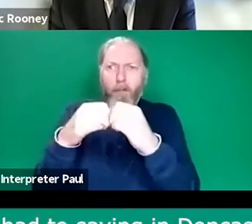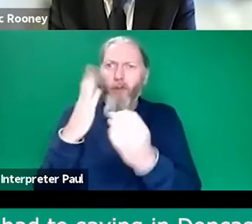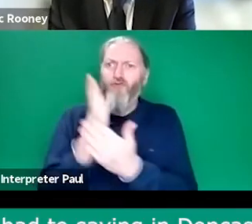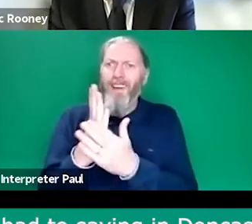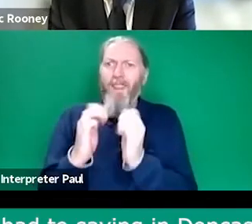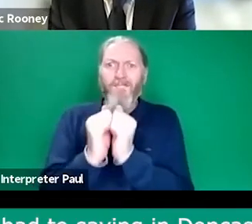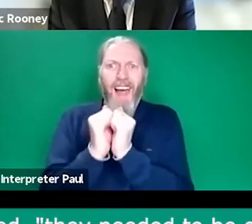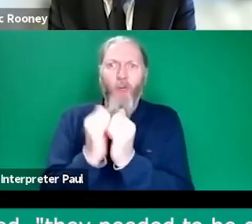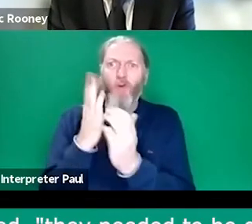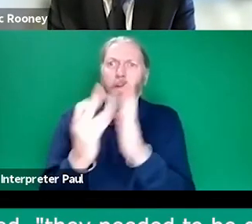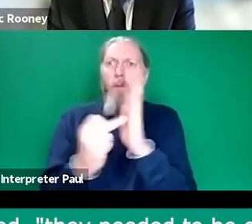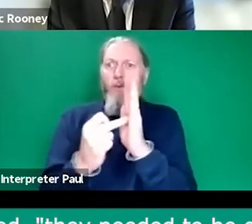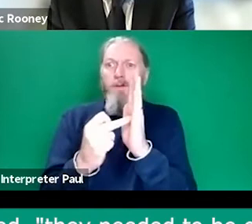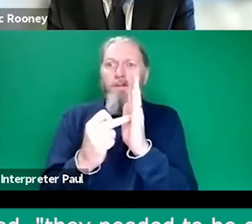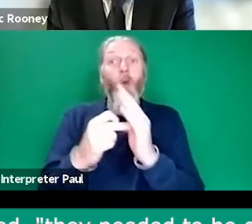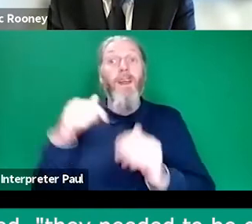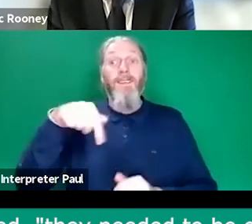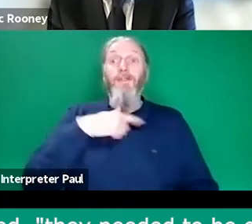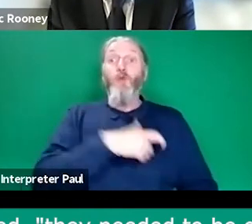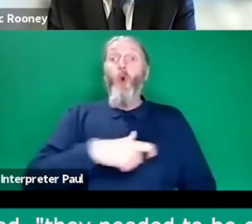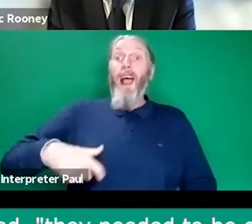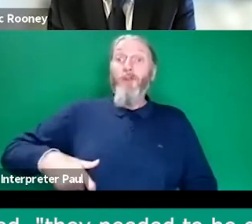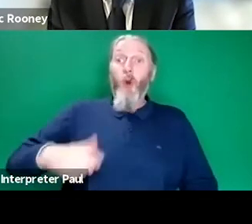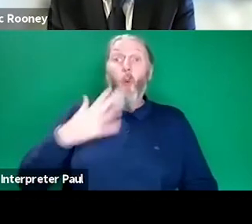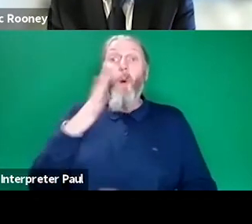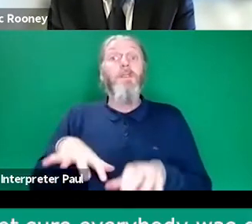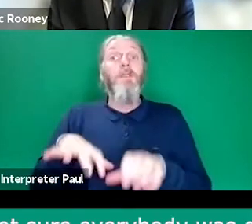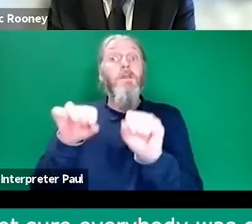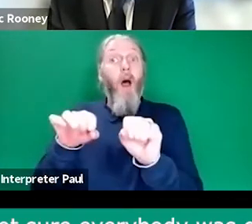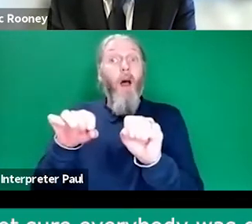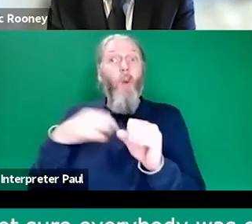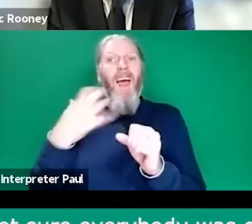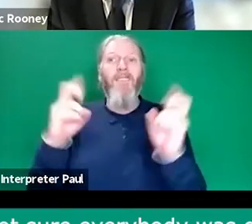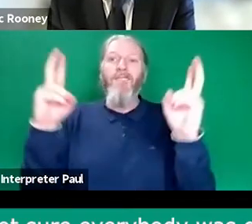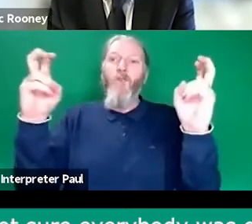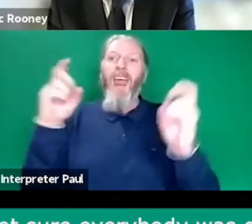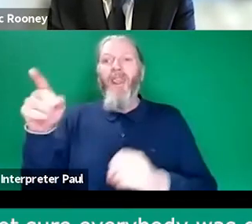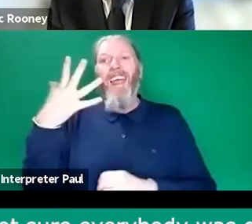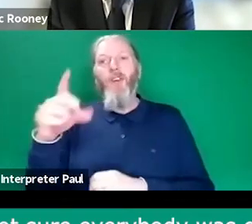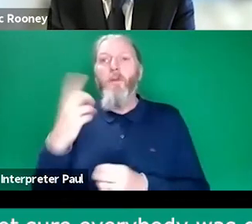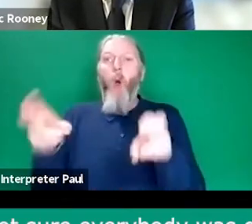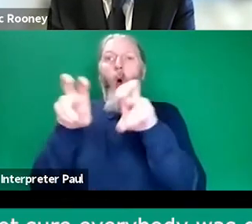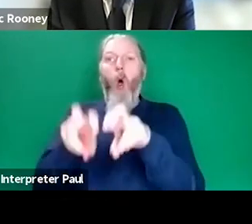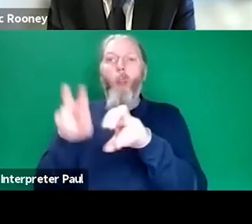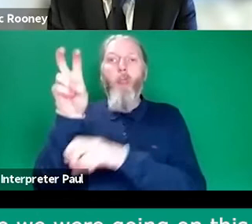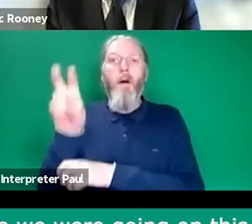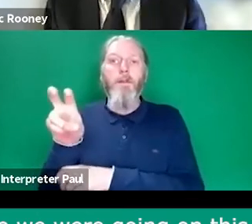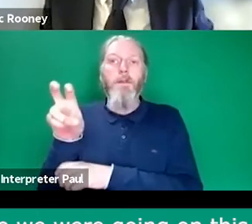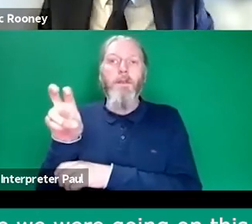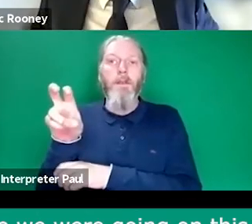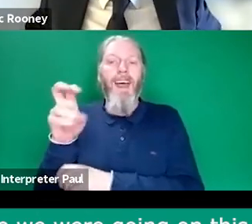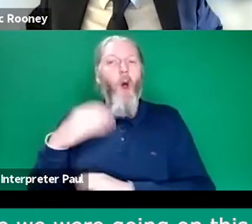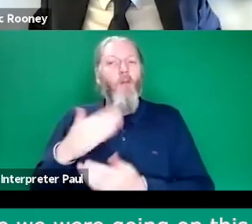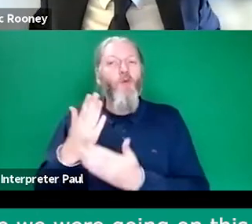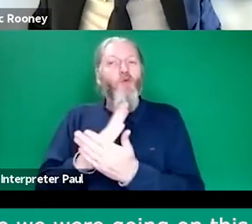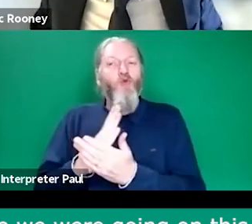We had a saying in Doncaster when we first started, they needed to be on the bus with us. And I'm not sure everybody was quite sure where we were